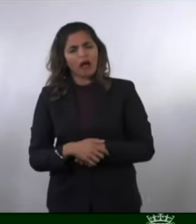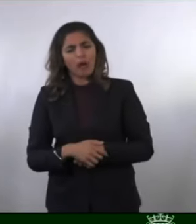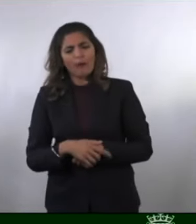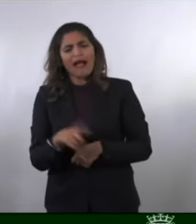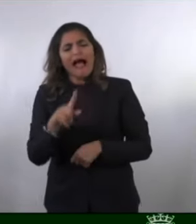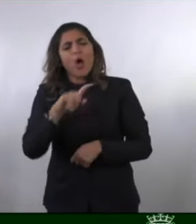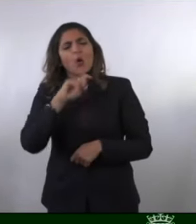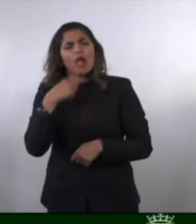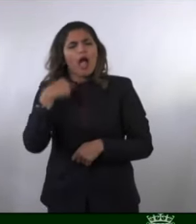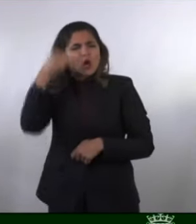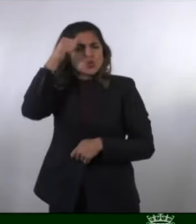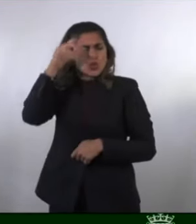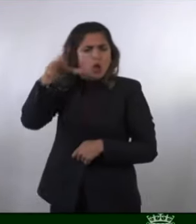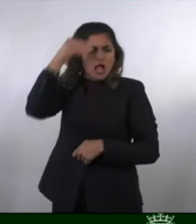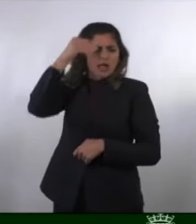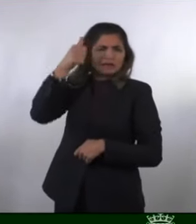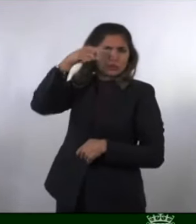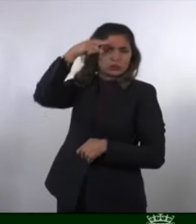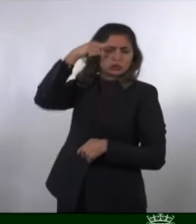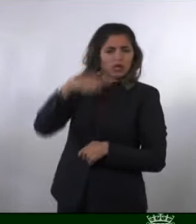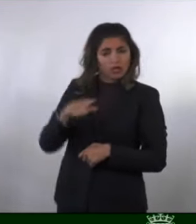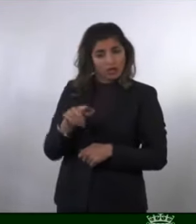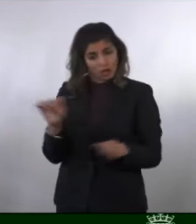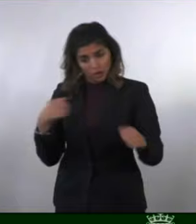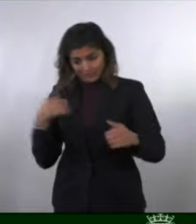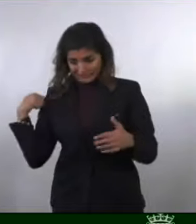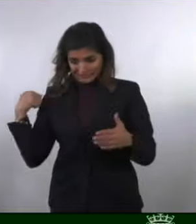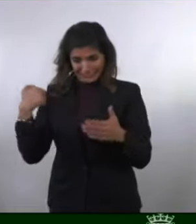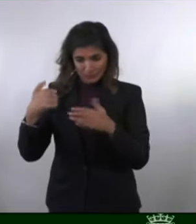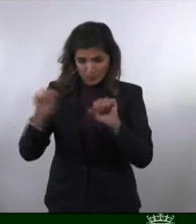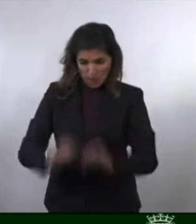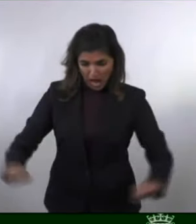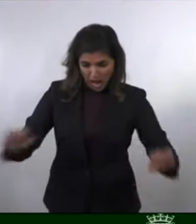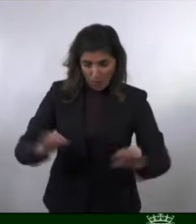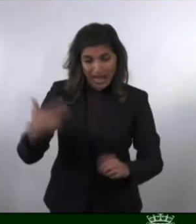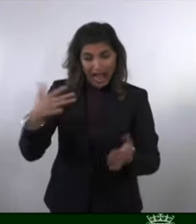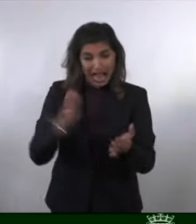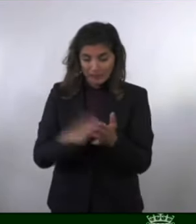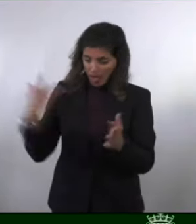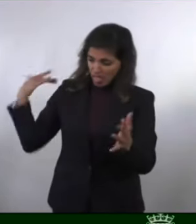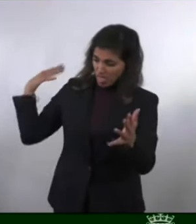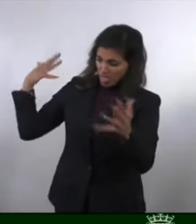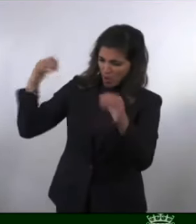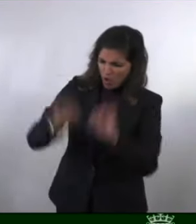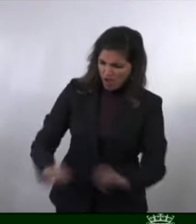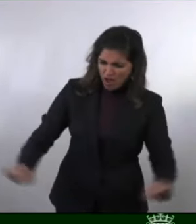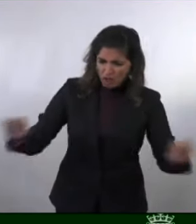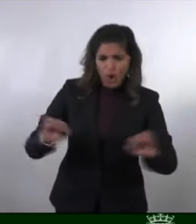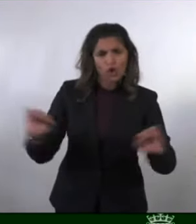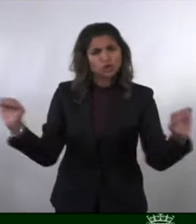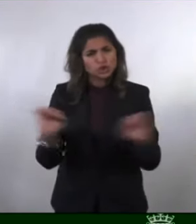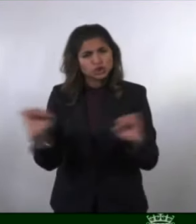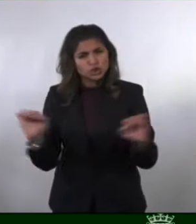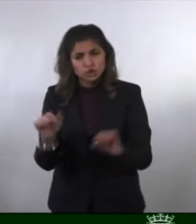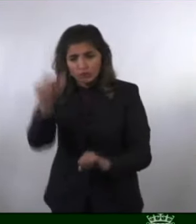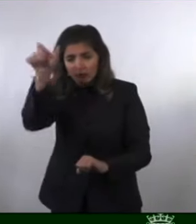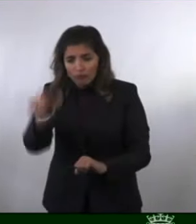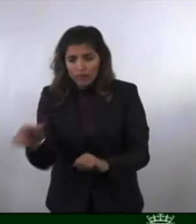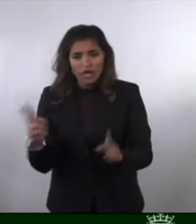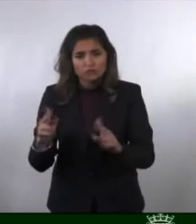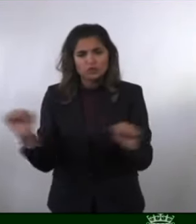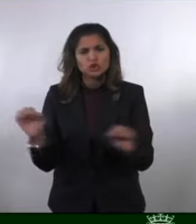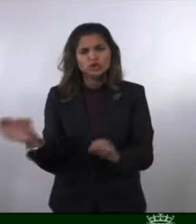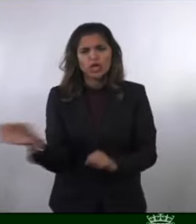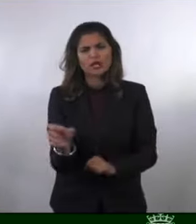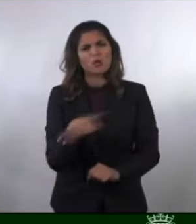delivered. 6 weeks since that question, 8 months since the start of the pandemic, still no progress on a